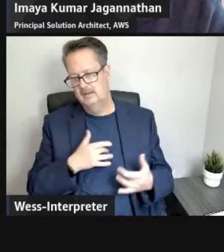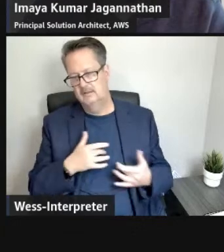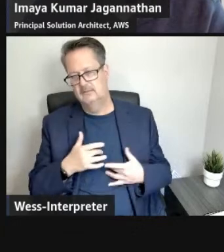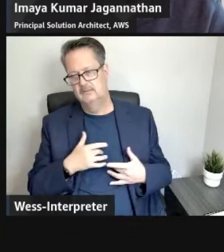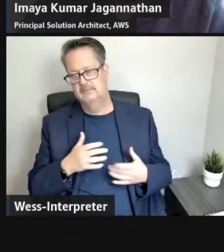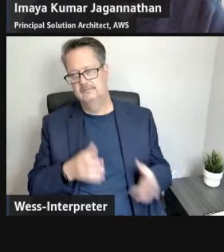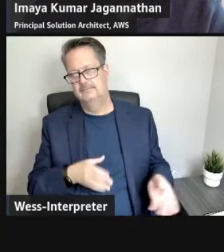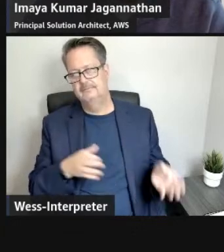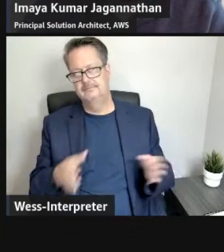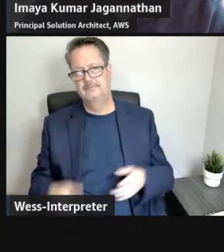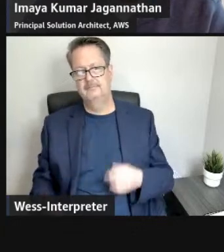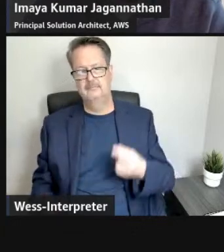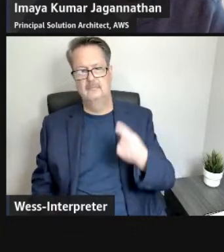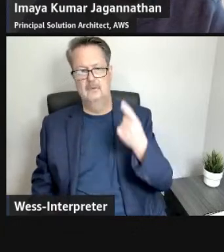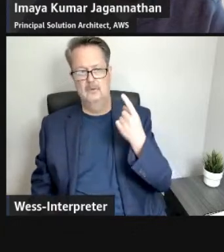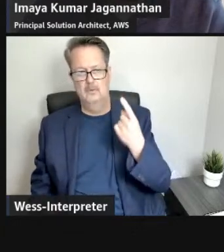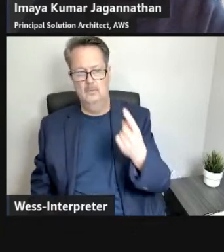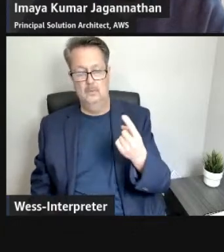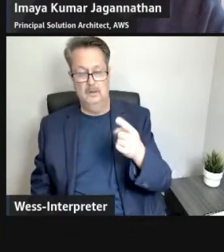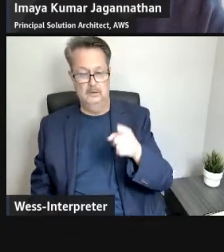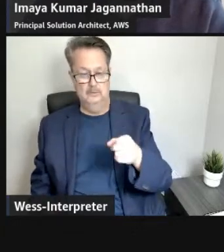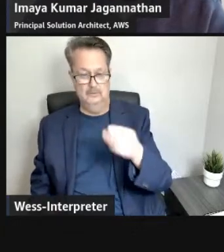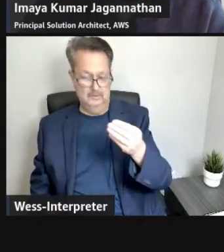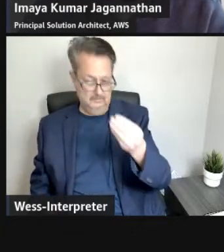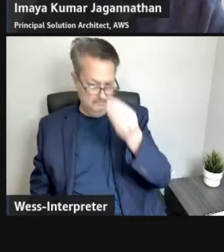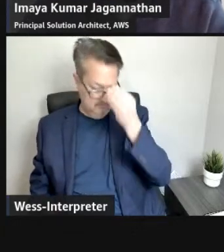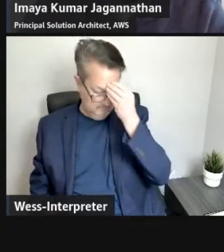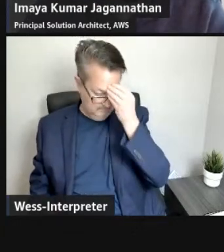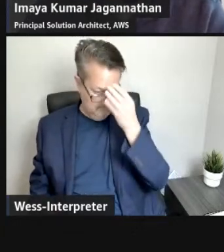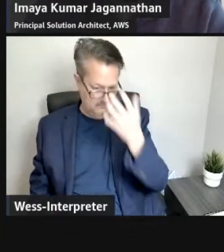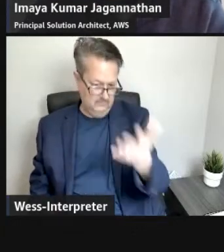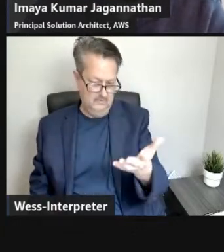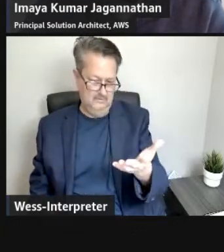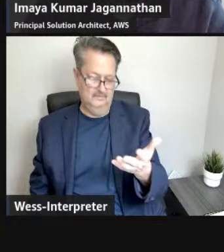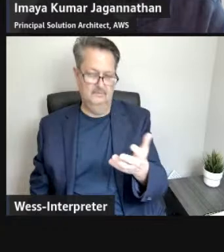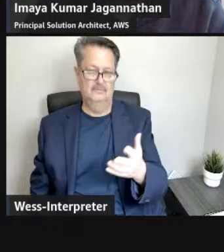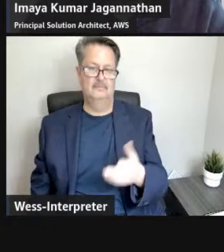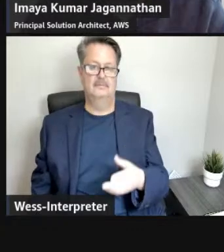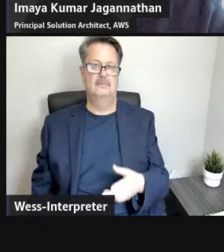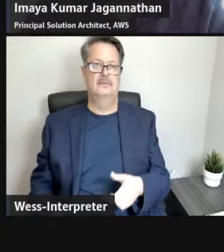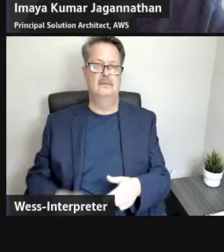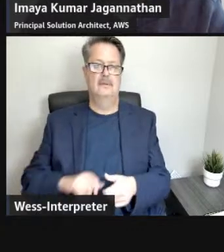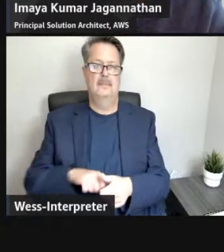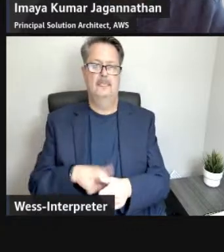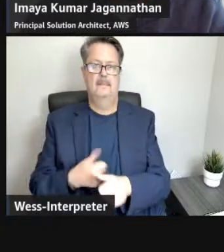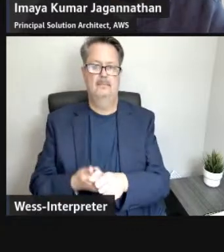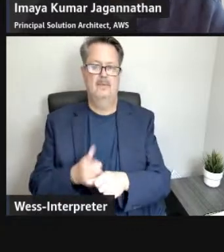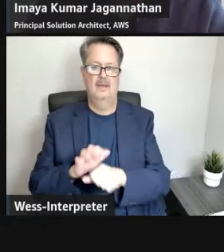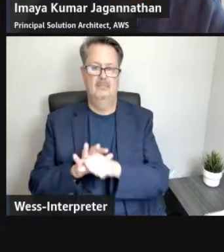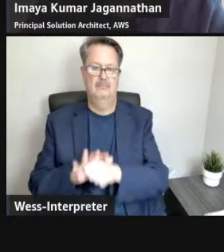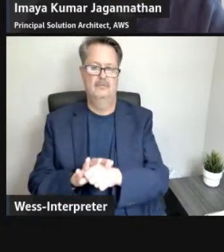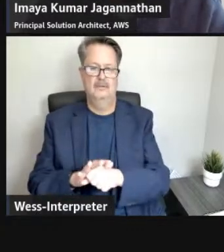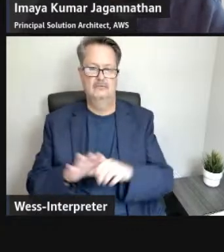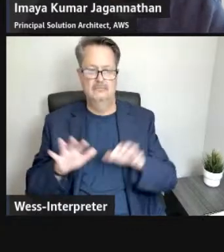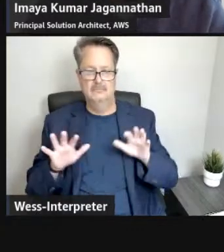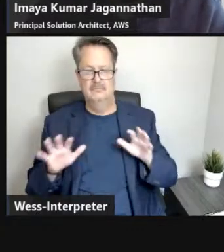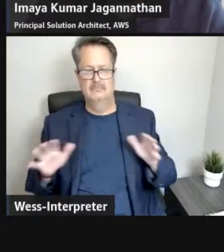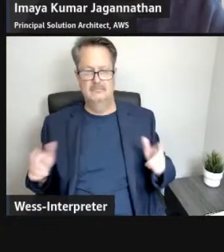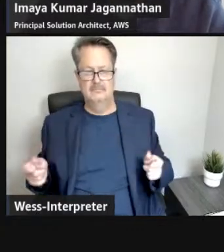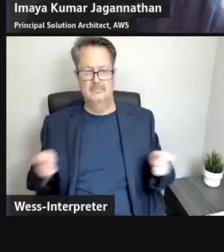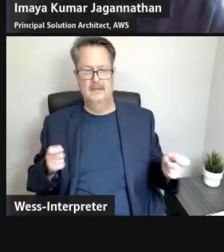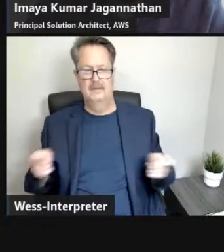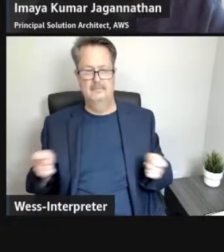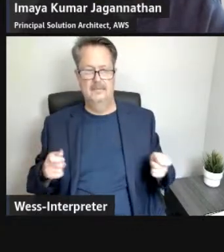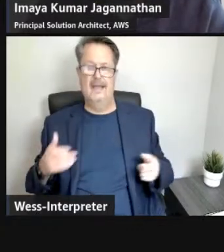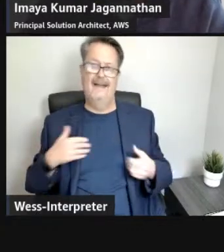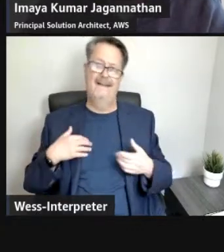One that you want to be aware of, another one that you want to be aware of is the back pressure management. So it is easy to assume that, yeah, I have a gateway collector or the